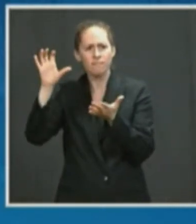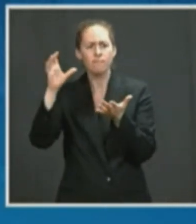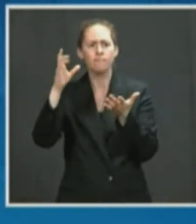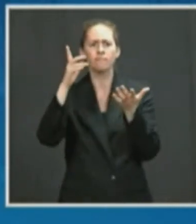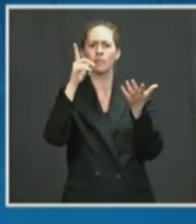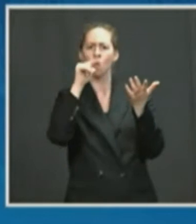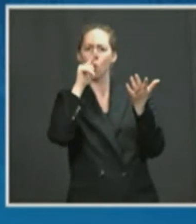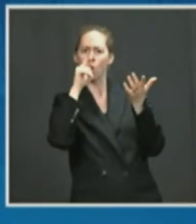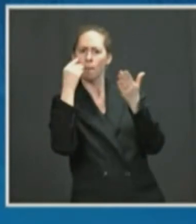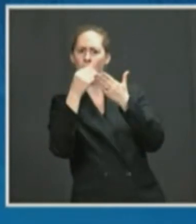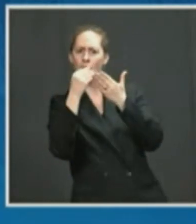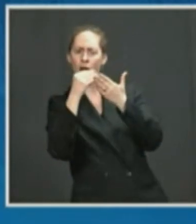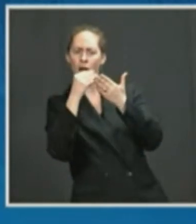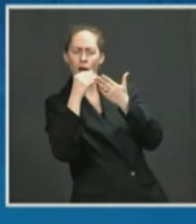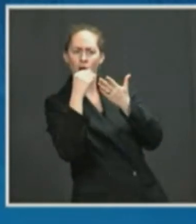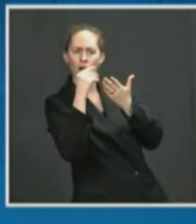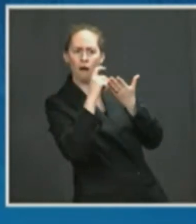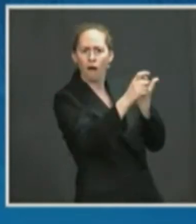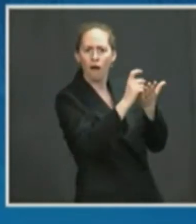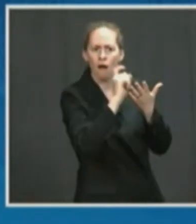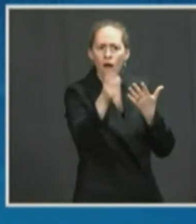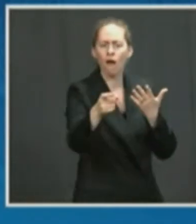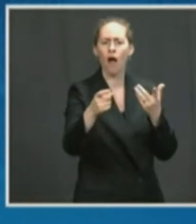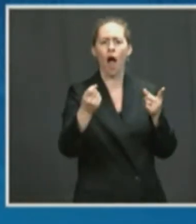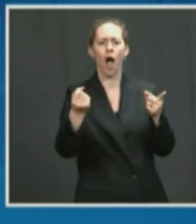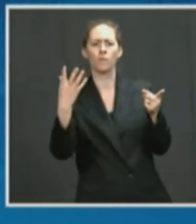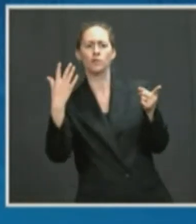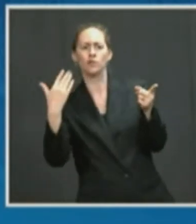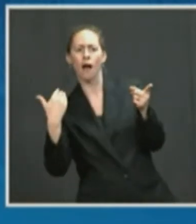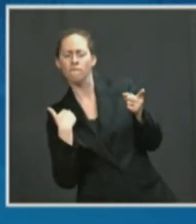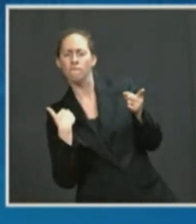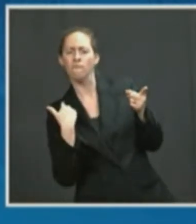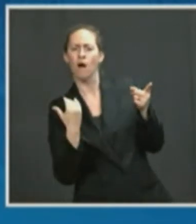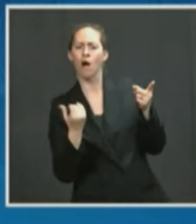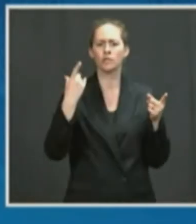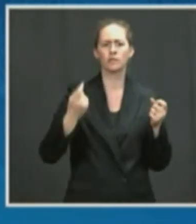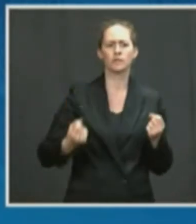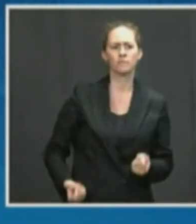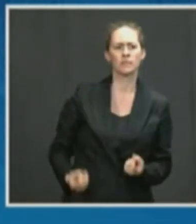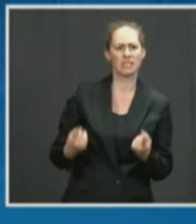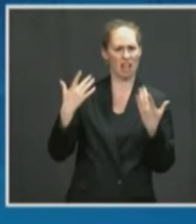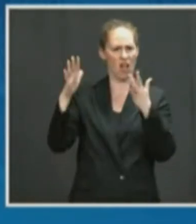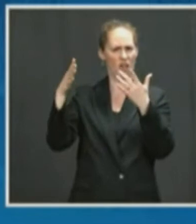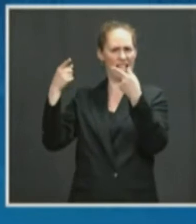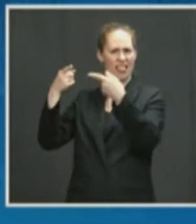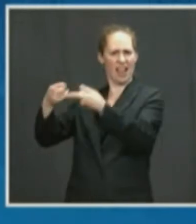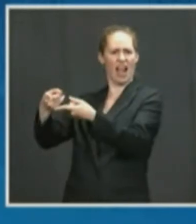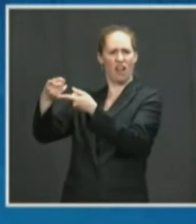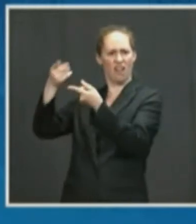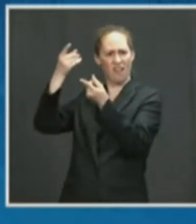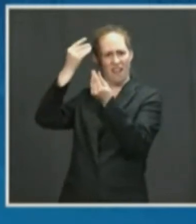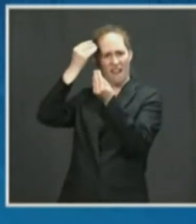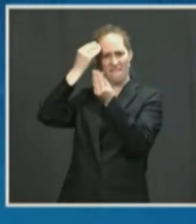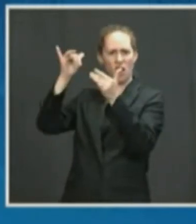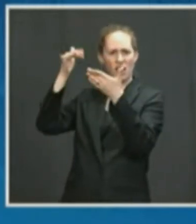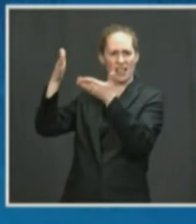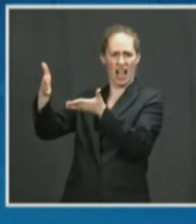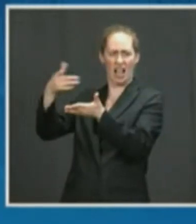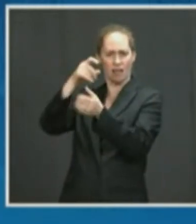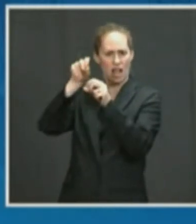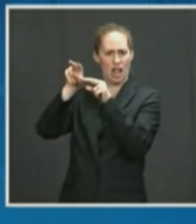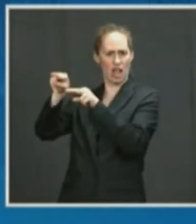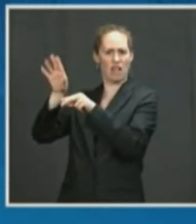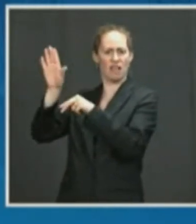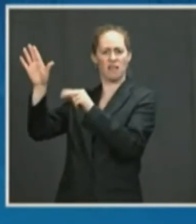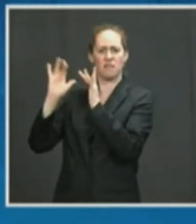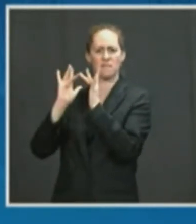of financial progress, the degree of physical progress, and anyone can go and look at the pictures to see that